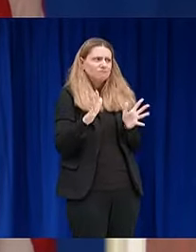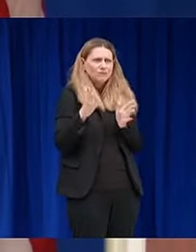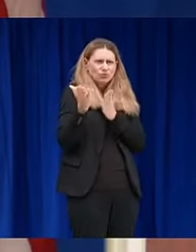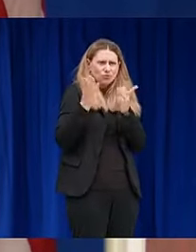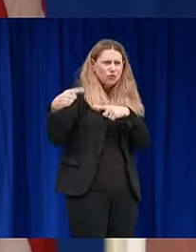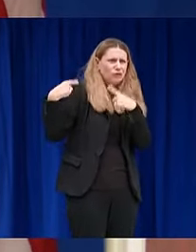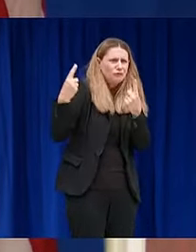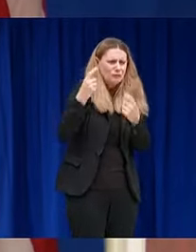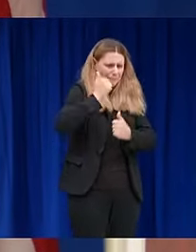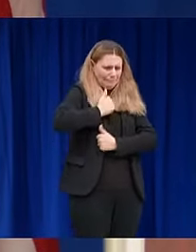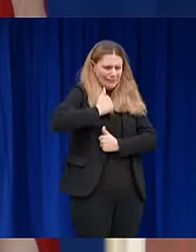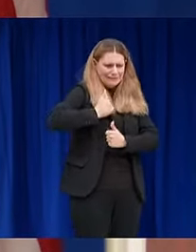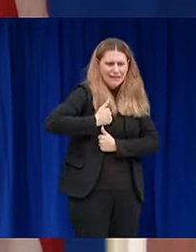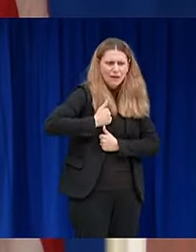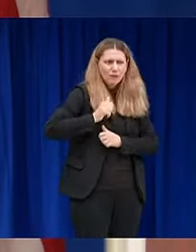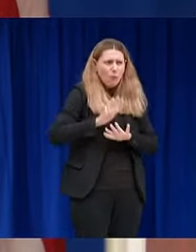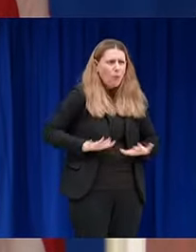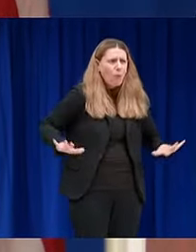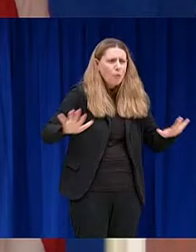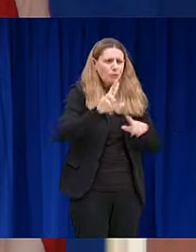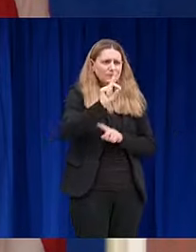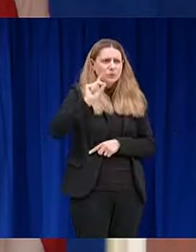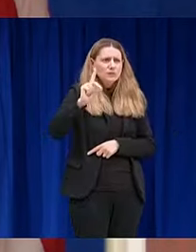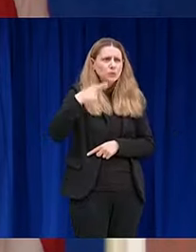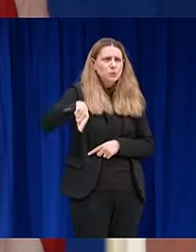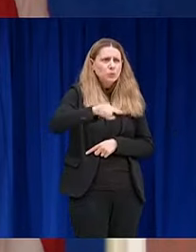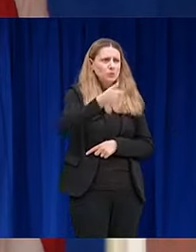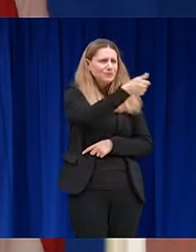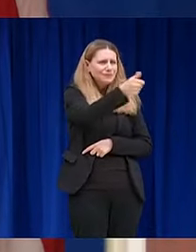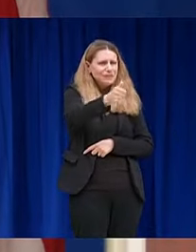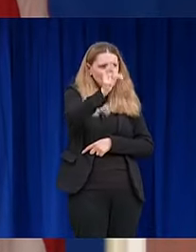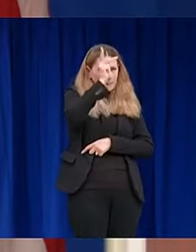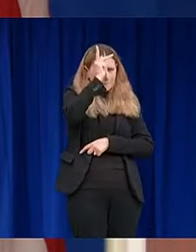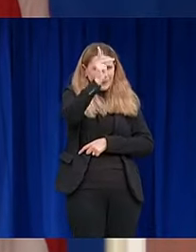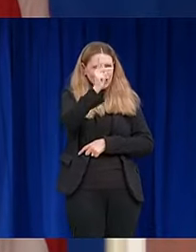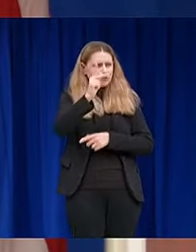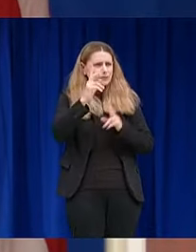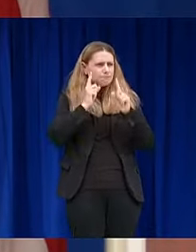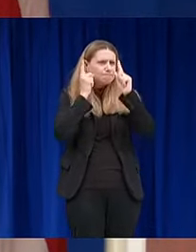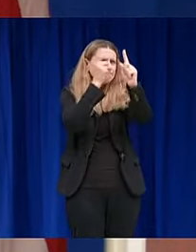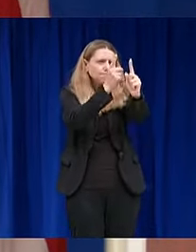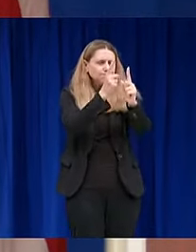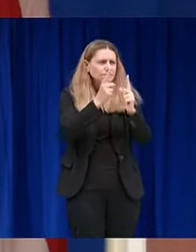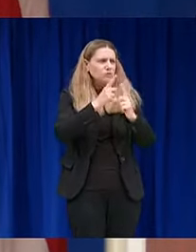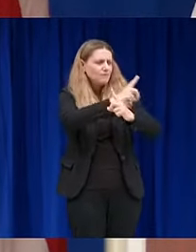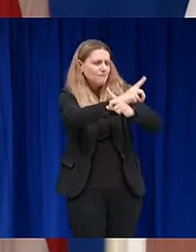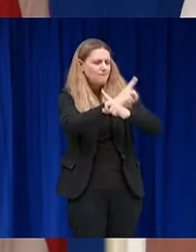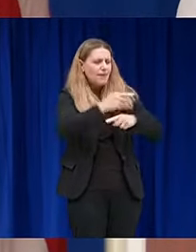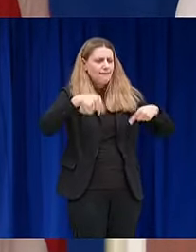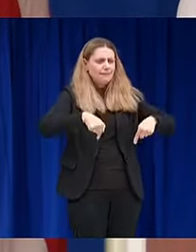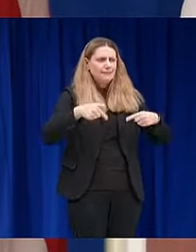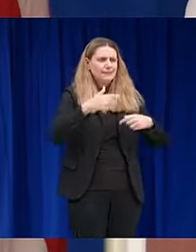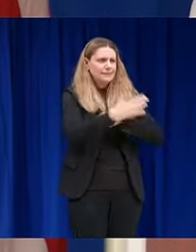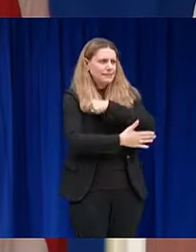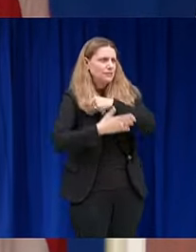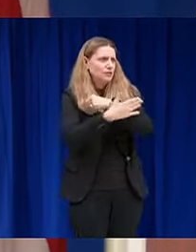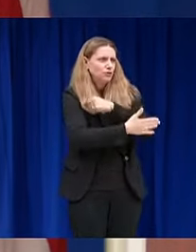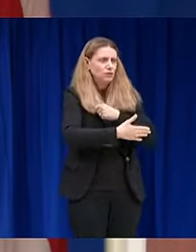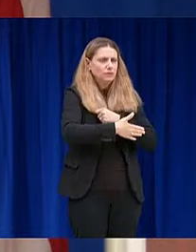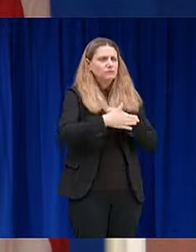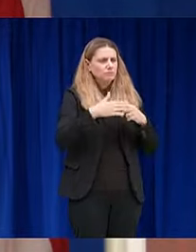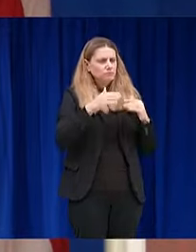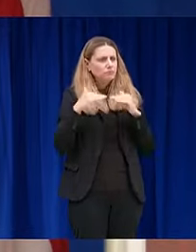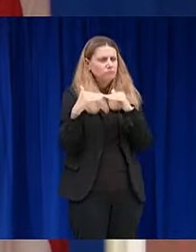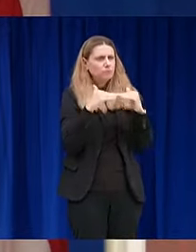Defense, patriots committed to defending the nation alongside their fellow Americans. During the Civil War, one